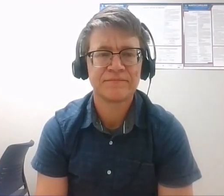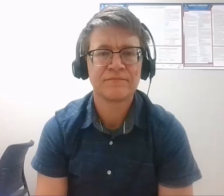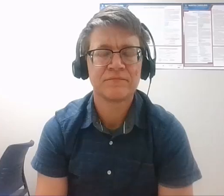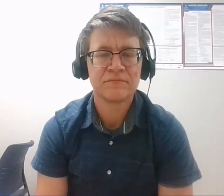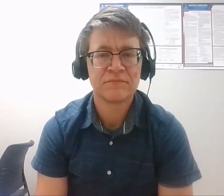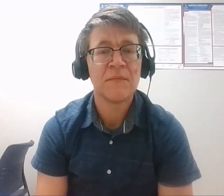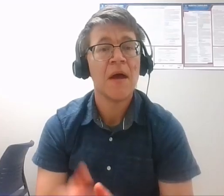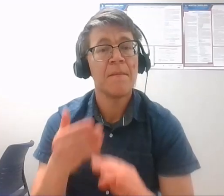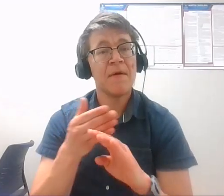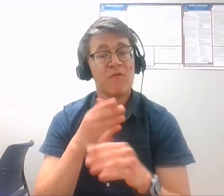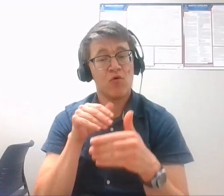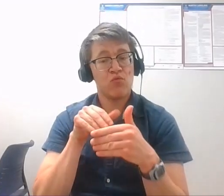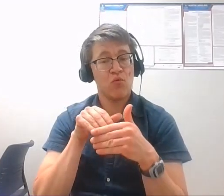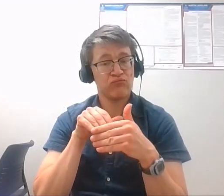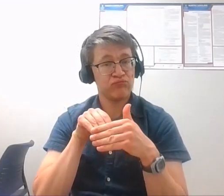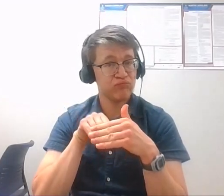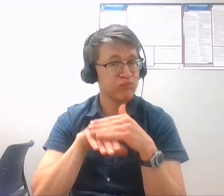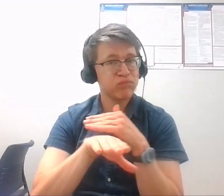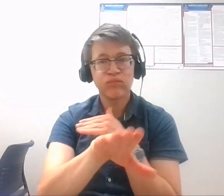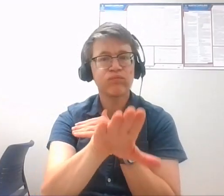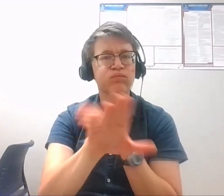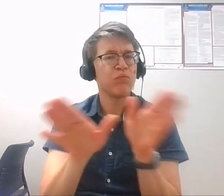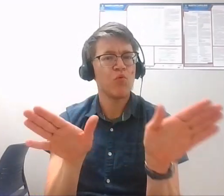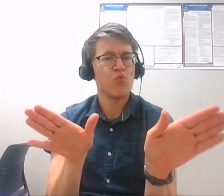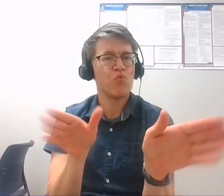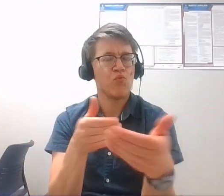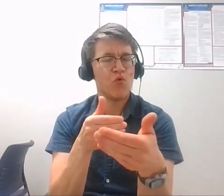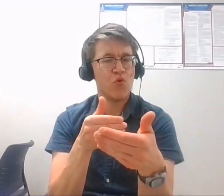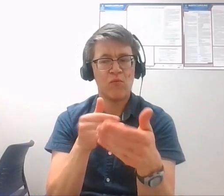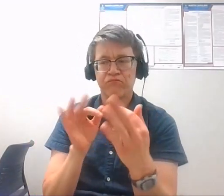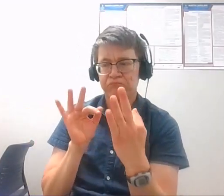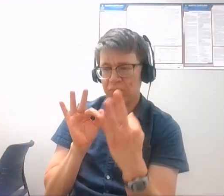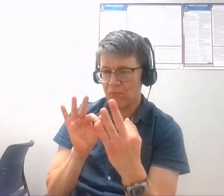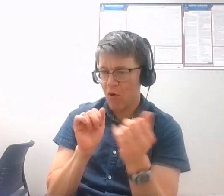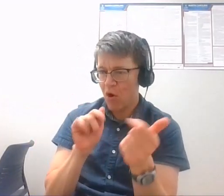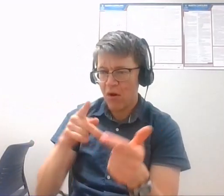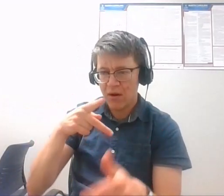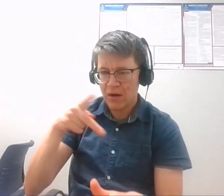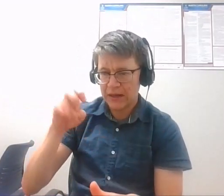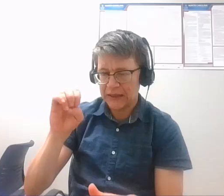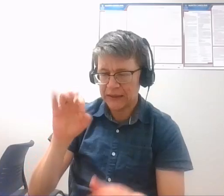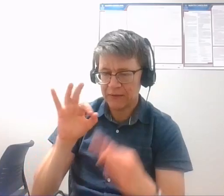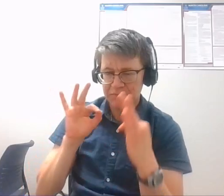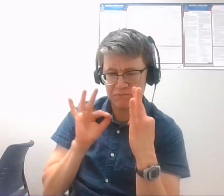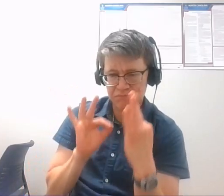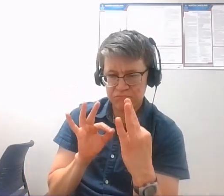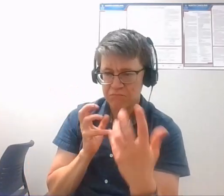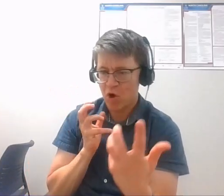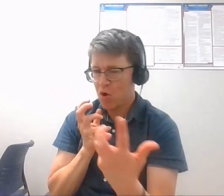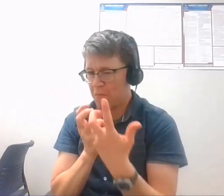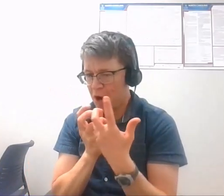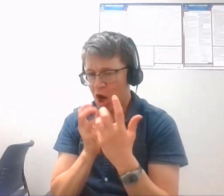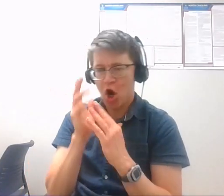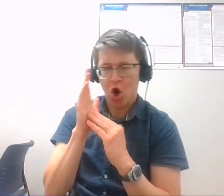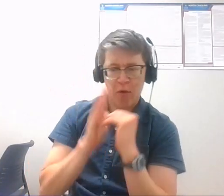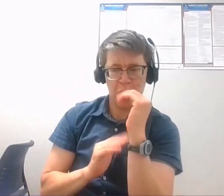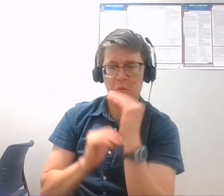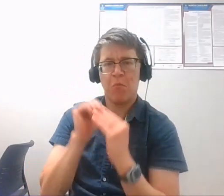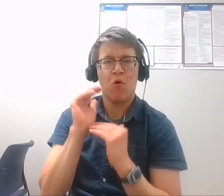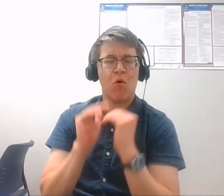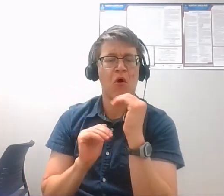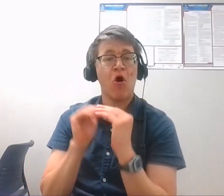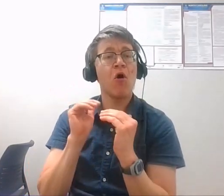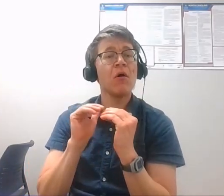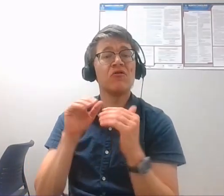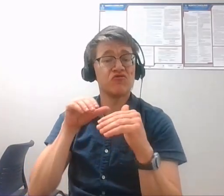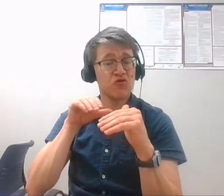Before entering the room, ensure all personal protective equipment is in place and comfortable. This will prevent you from adjusting your personal